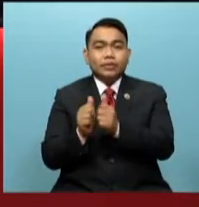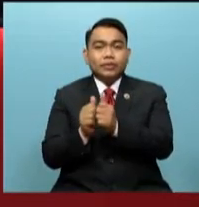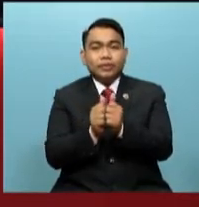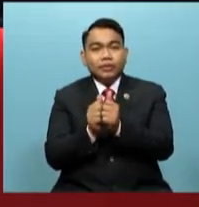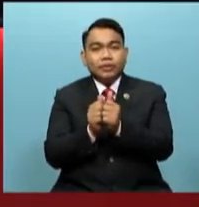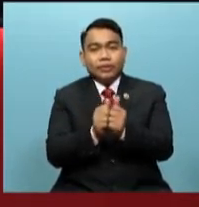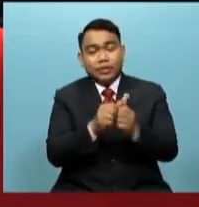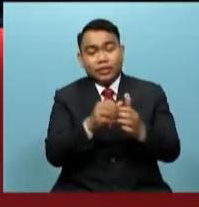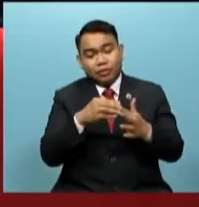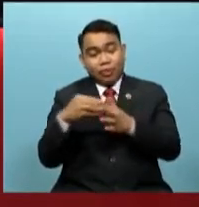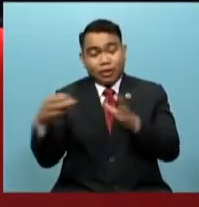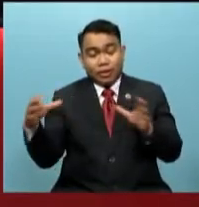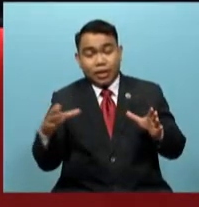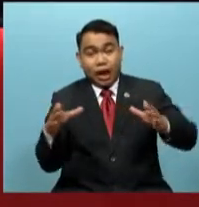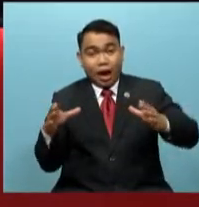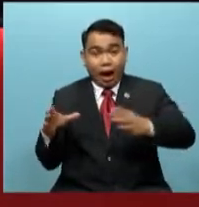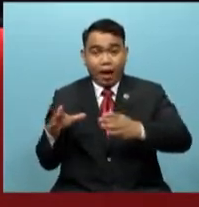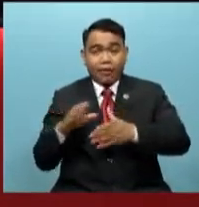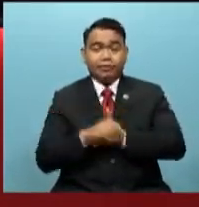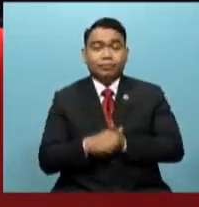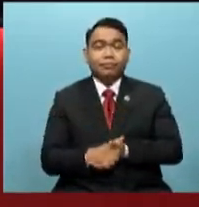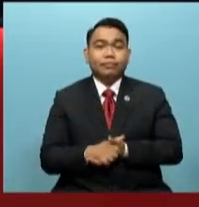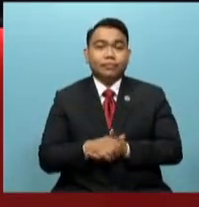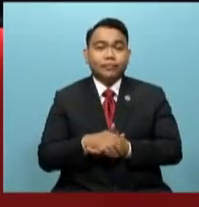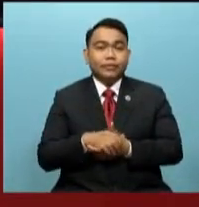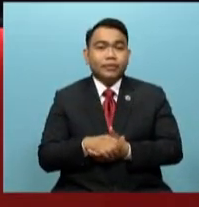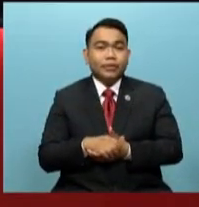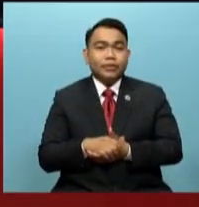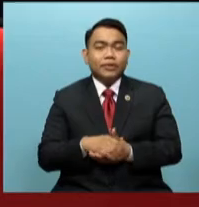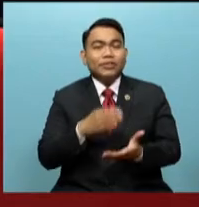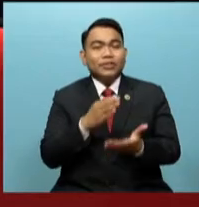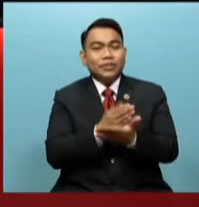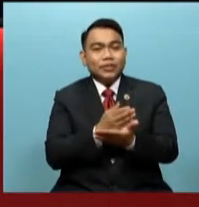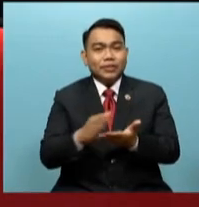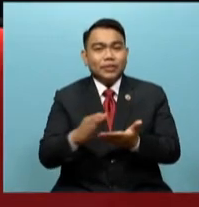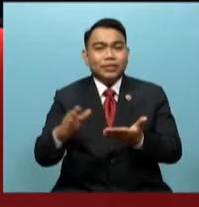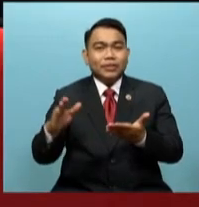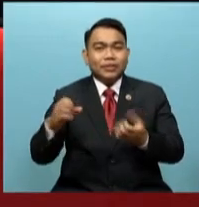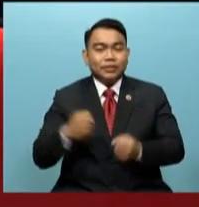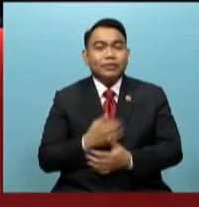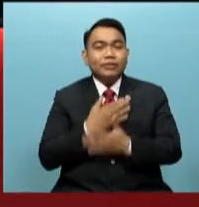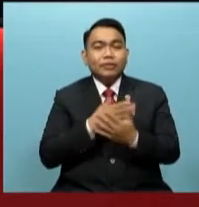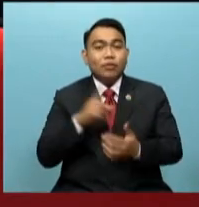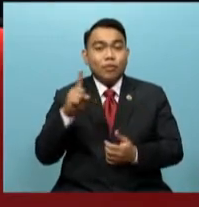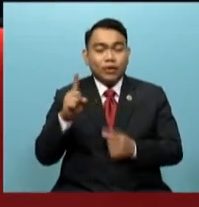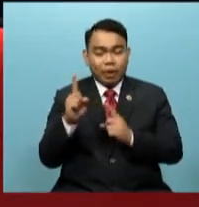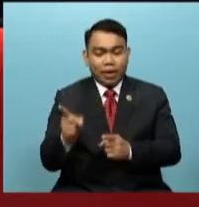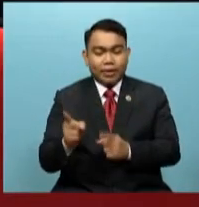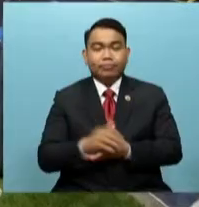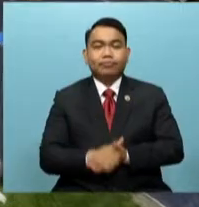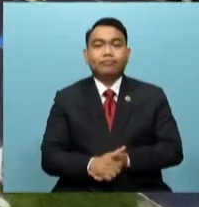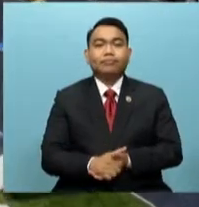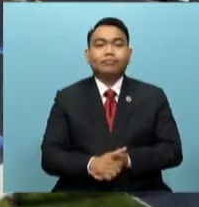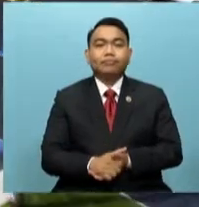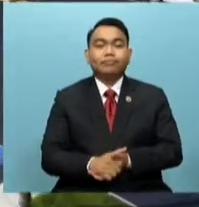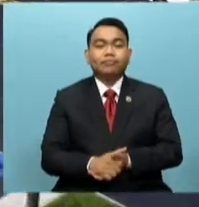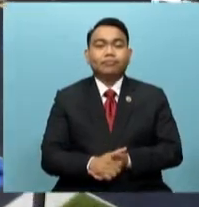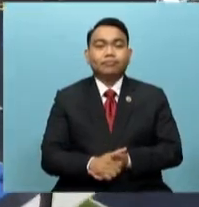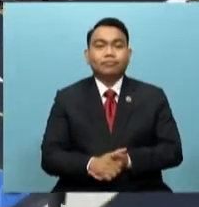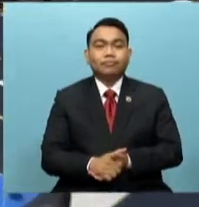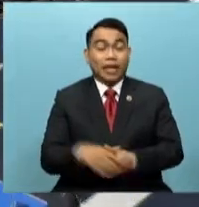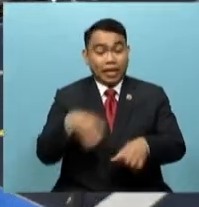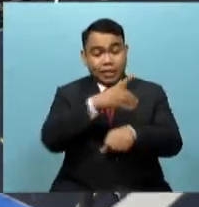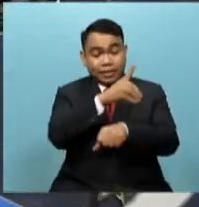a special gathering. Sister Patty Quintos shares with us the inspiring story of one of the attendees. In